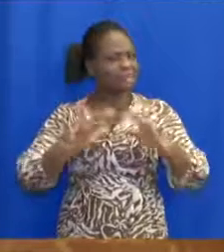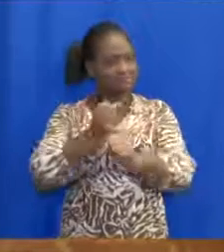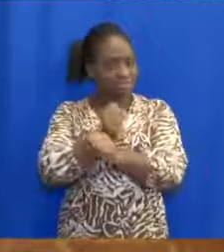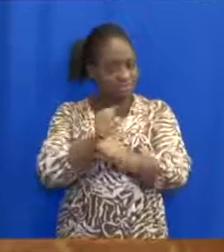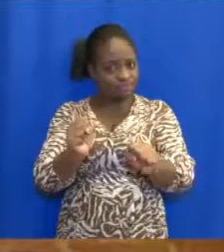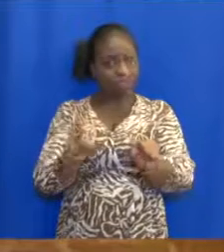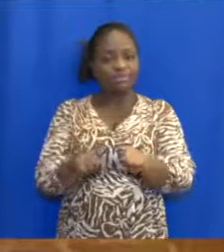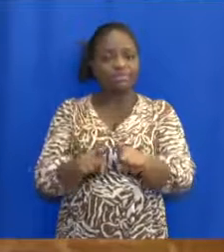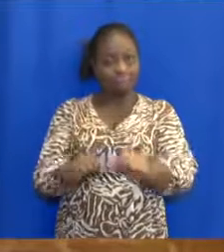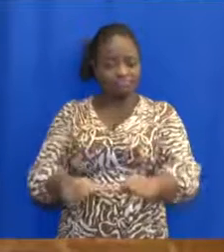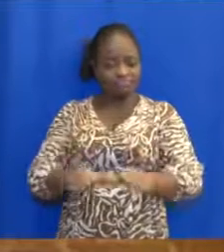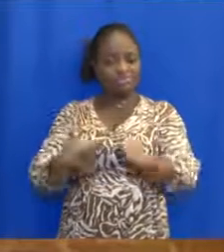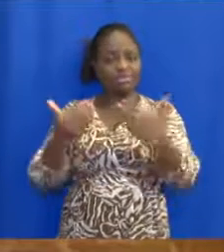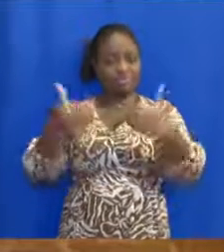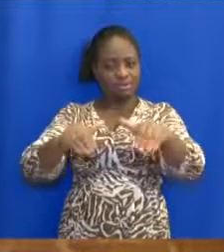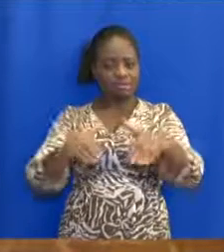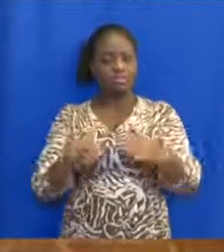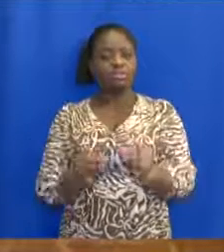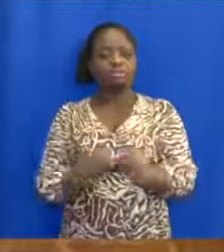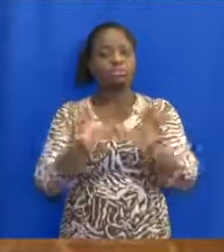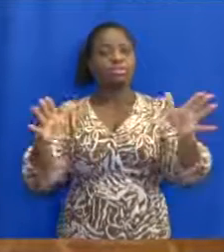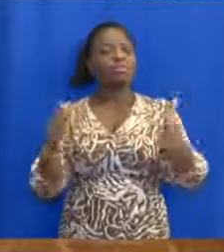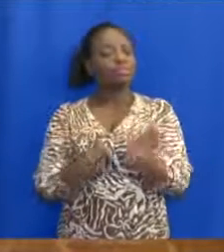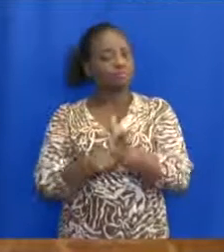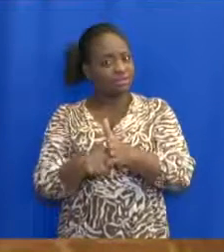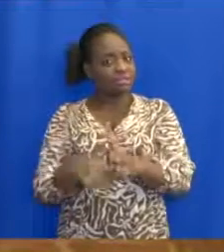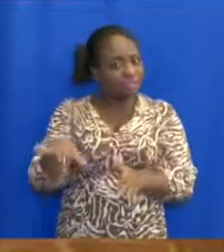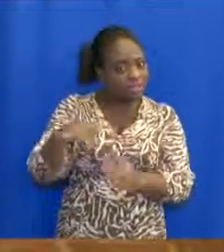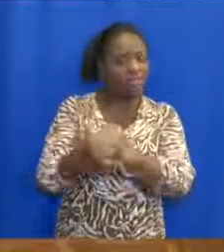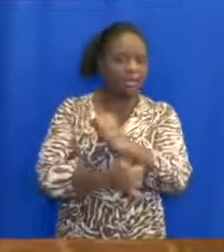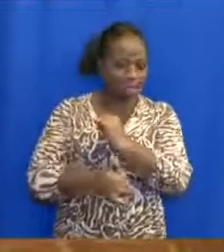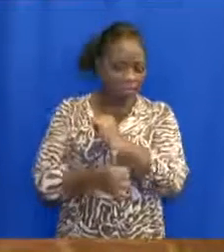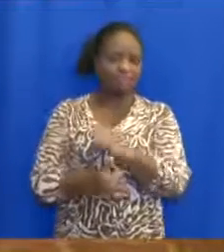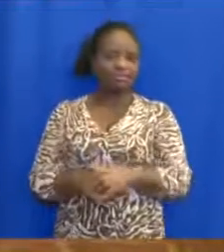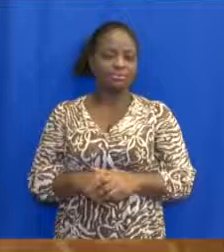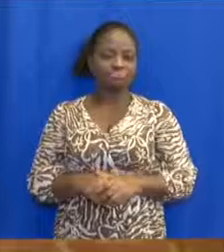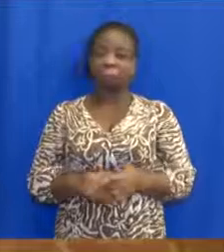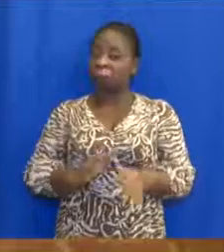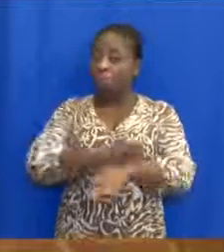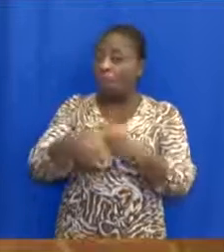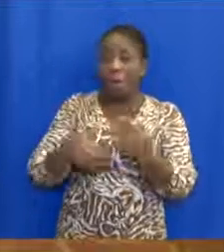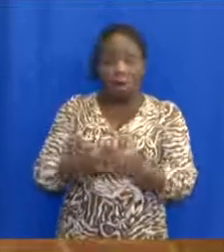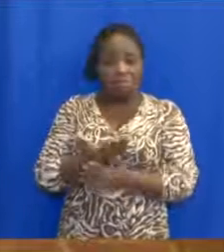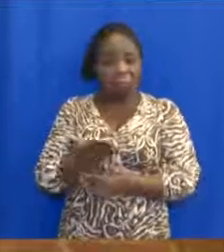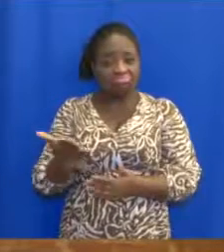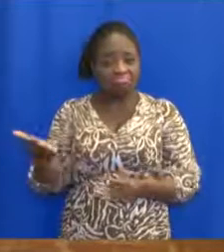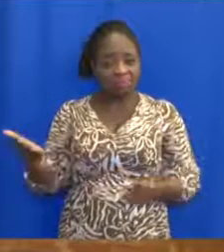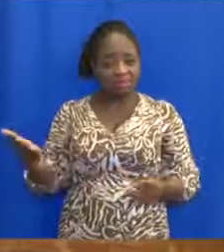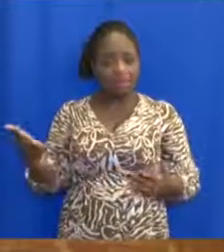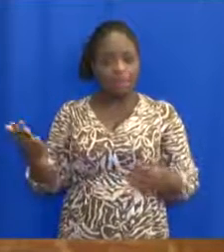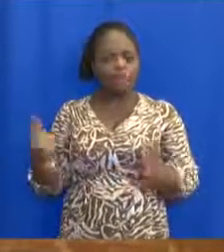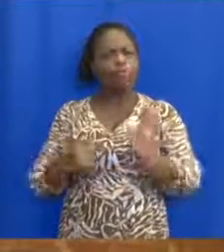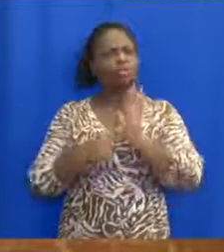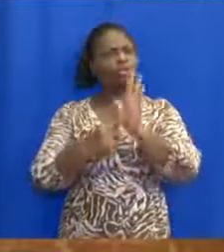as we continue to limit and contain the spread of the virus in our country. All of these